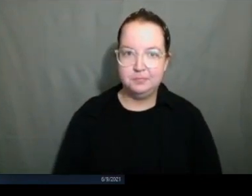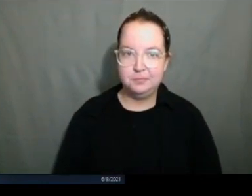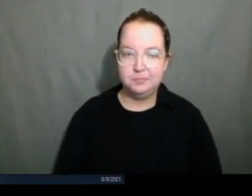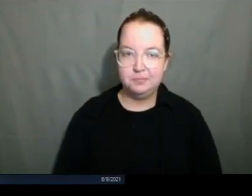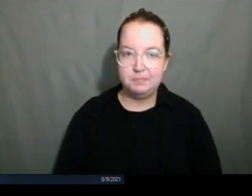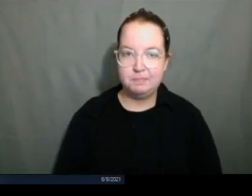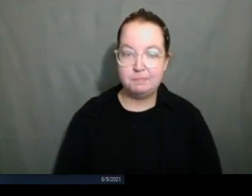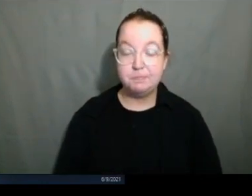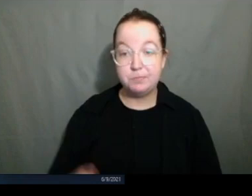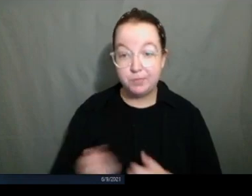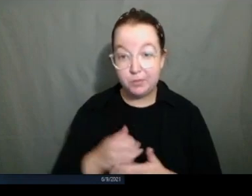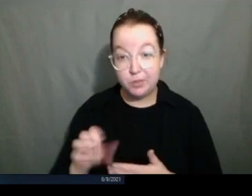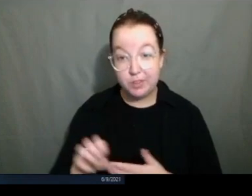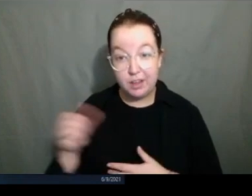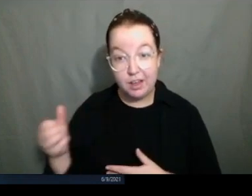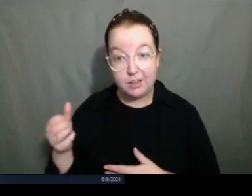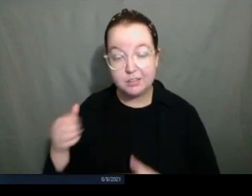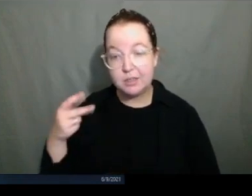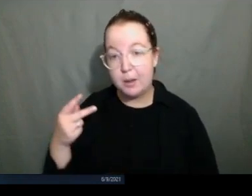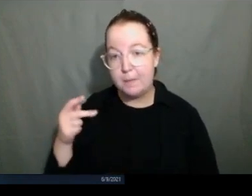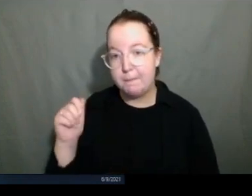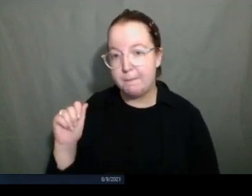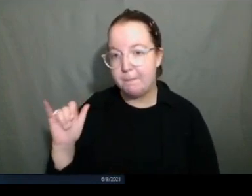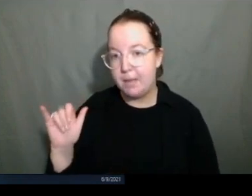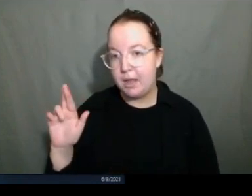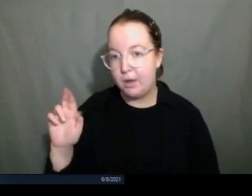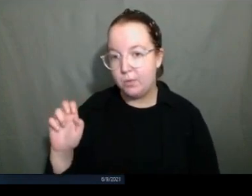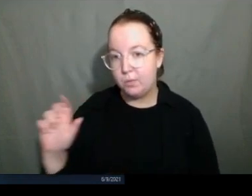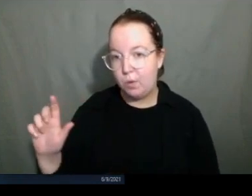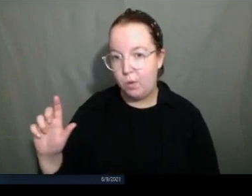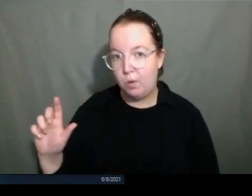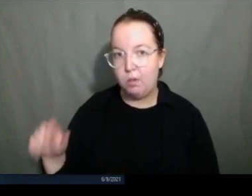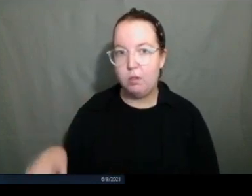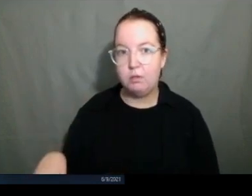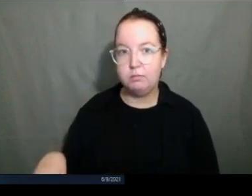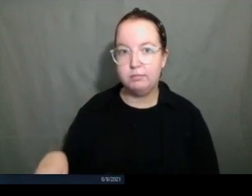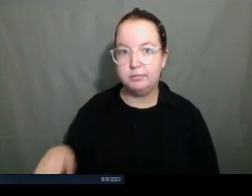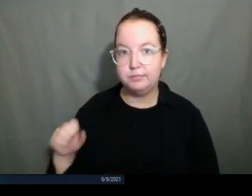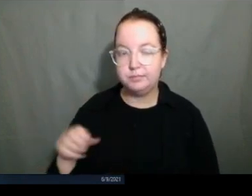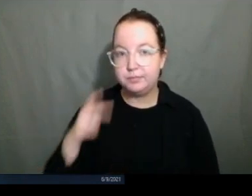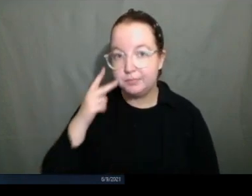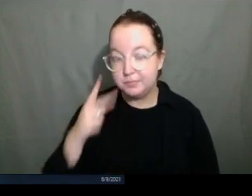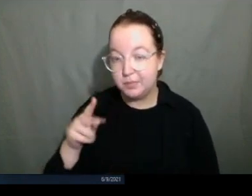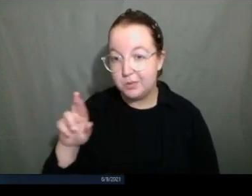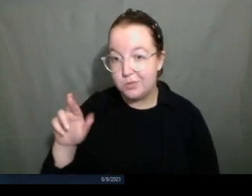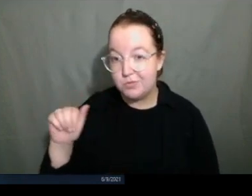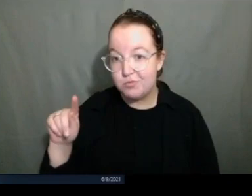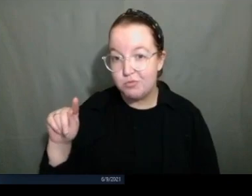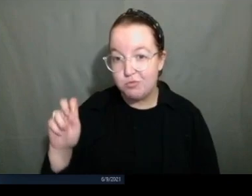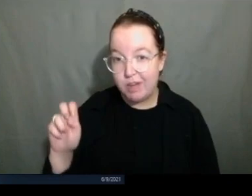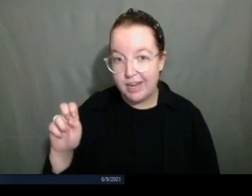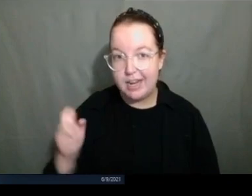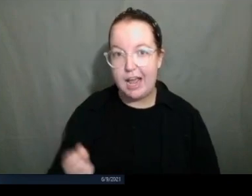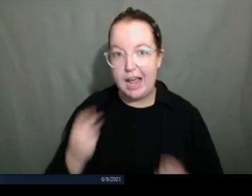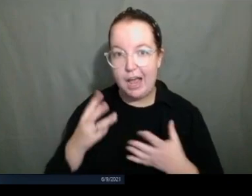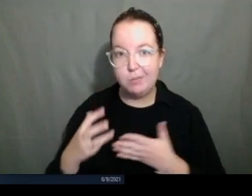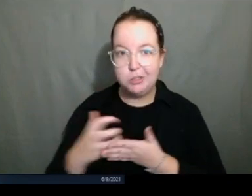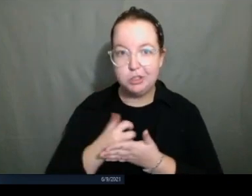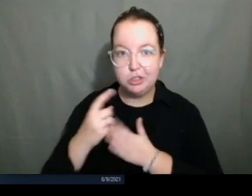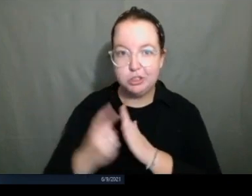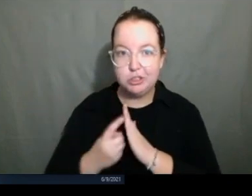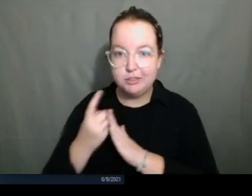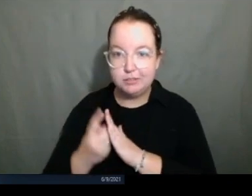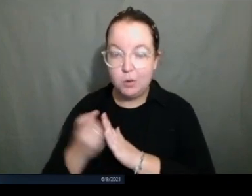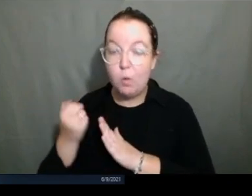Everything else to verify will be under payroll. So pay rate is where you can go to confirm your hourly rate or your